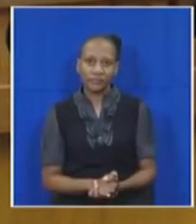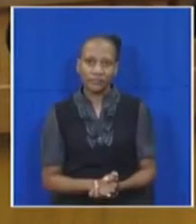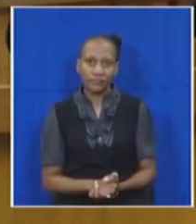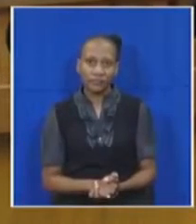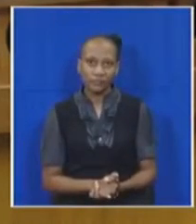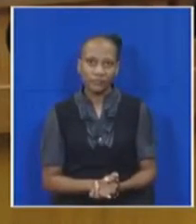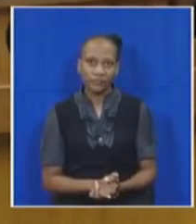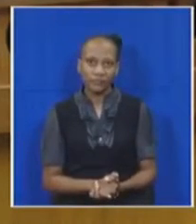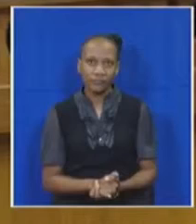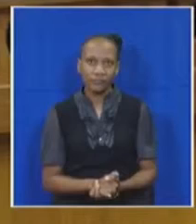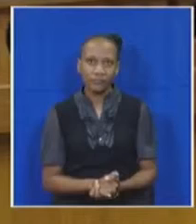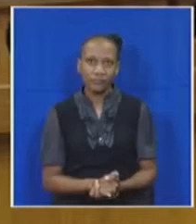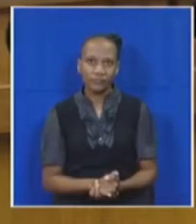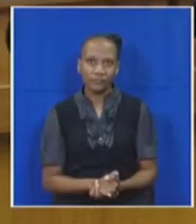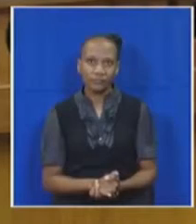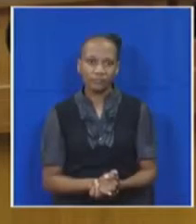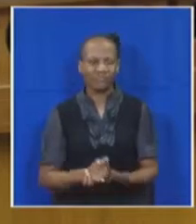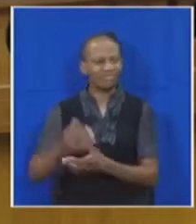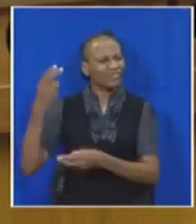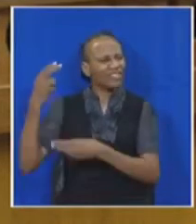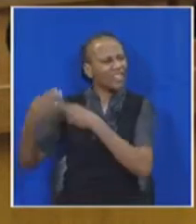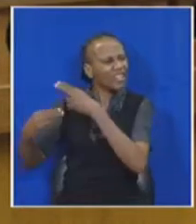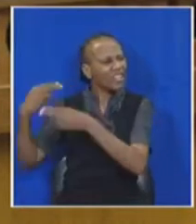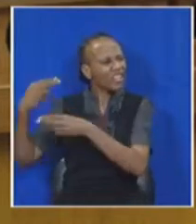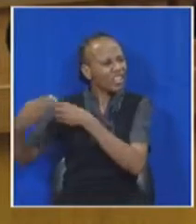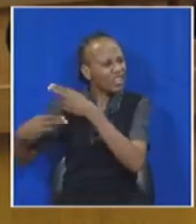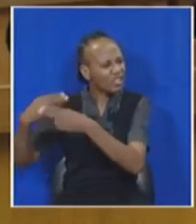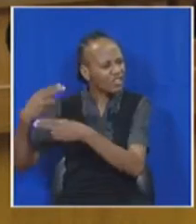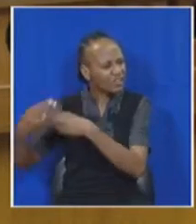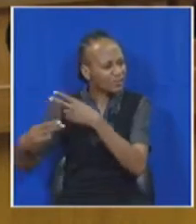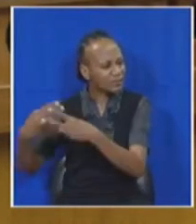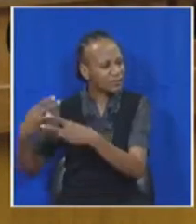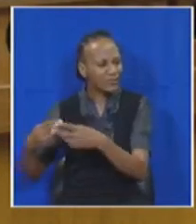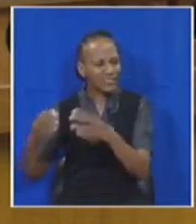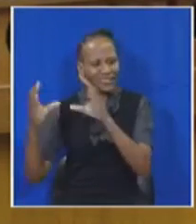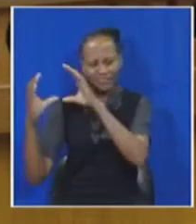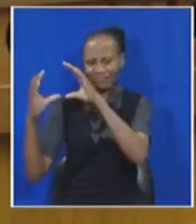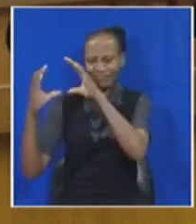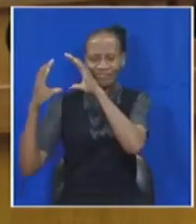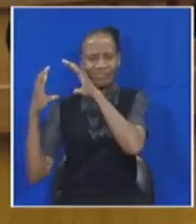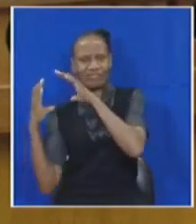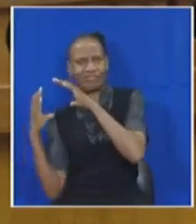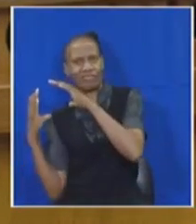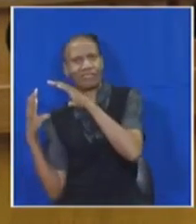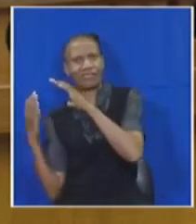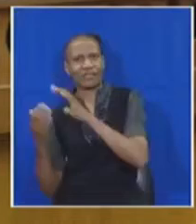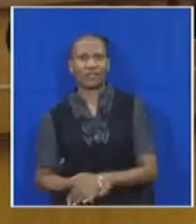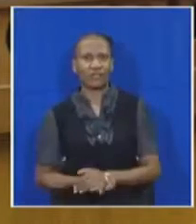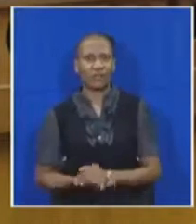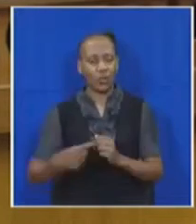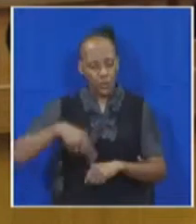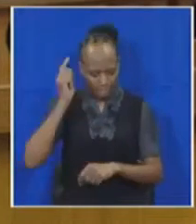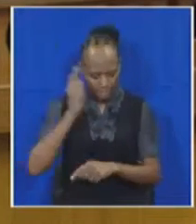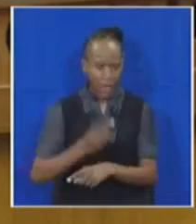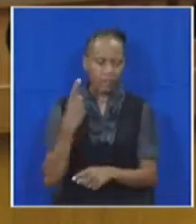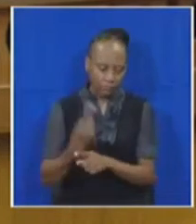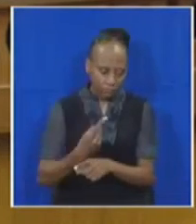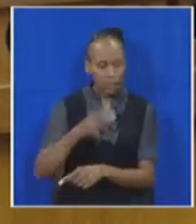The weight of our history lies heavy upon all of us. We must never forget